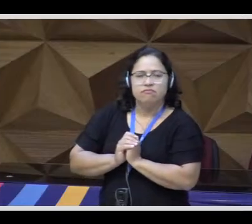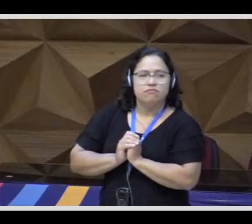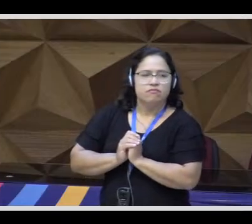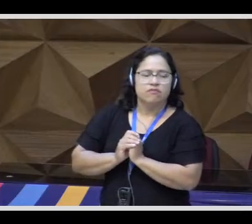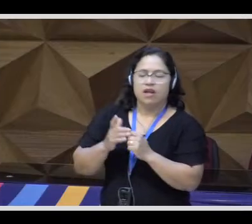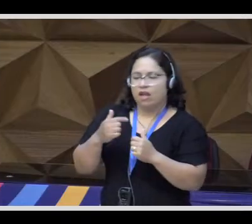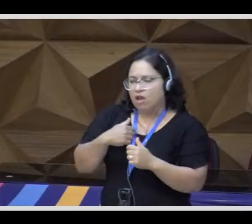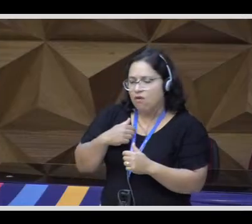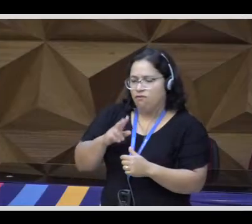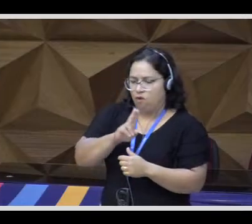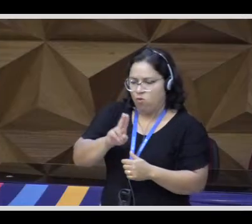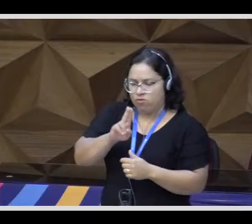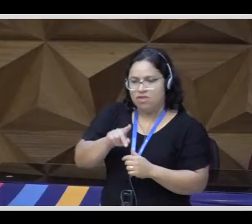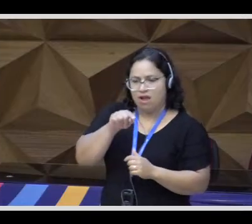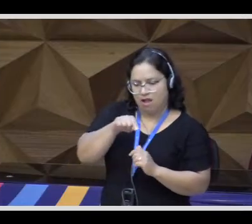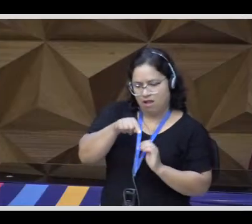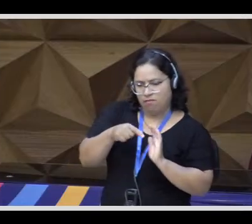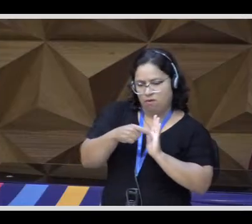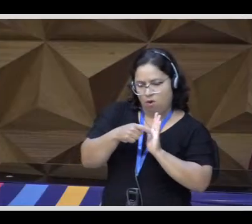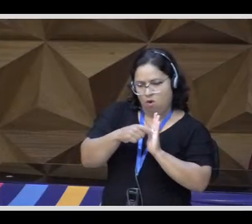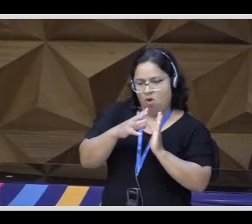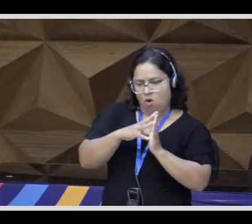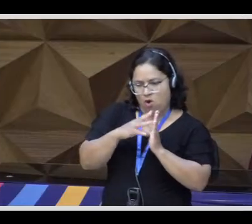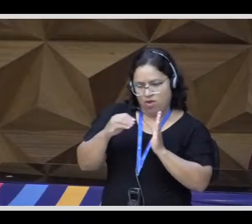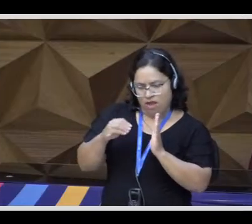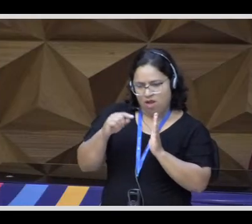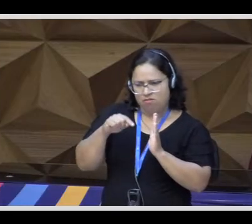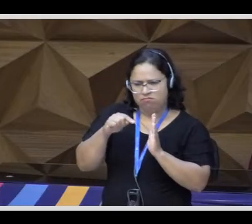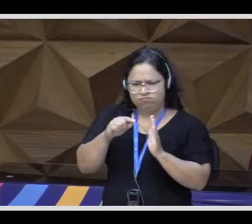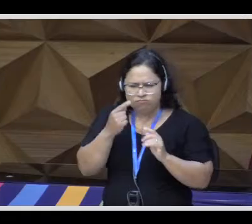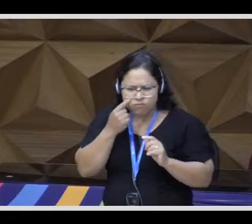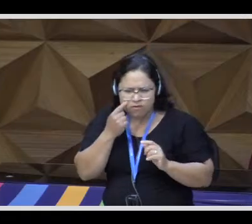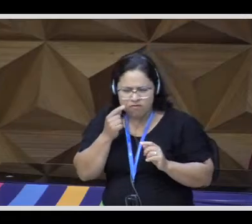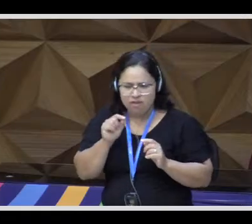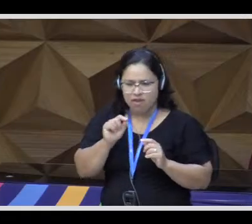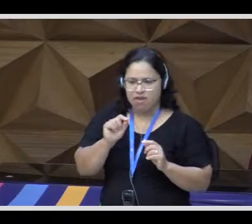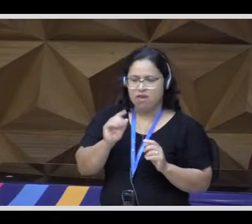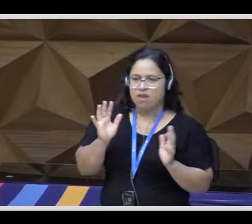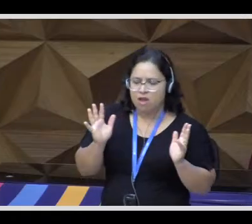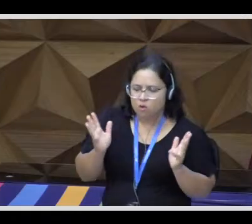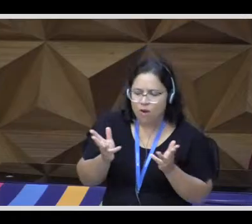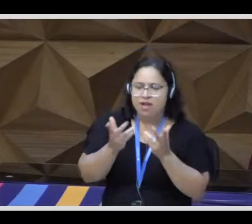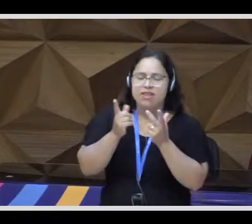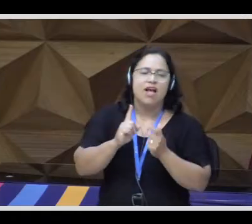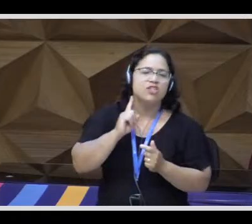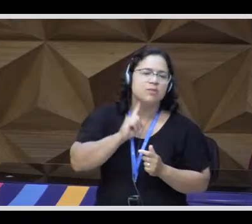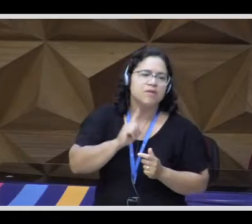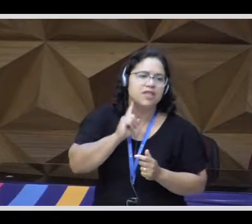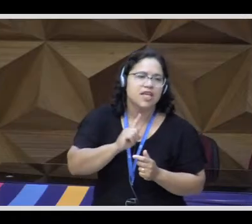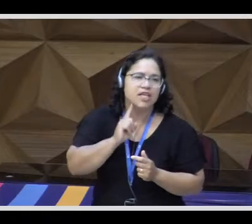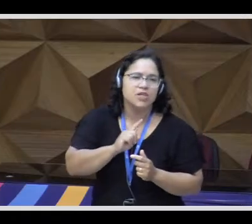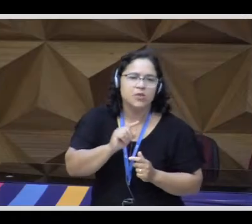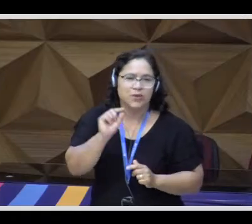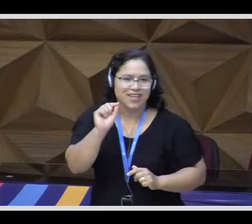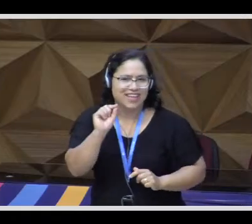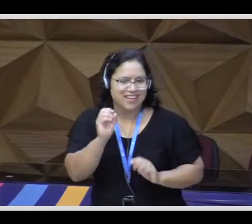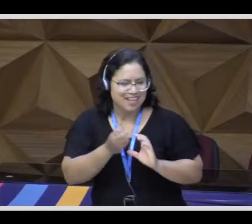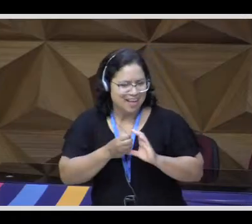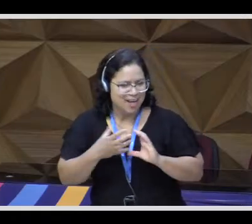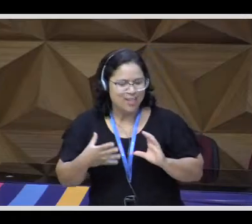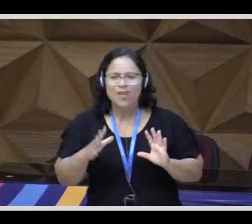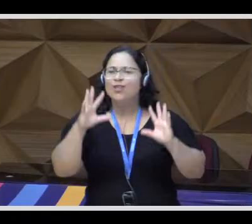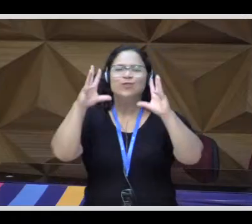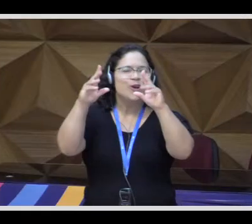use one of the best qualities of mineiros. You know, the ones who are born in Minas are called